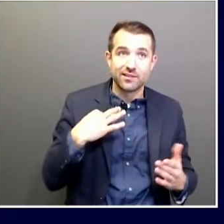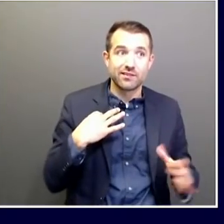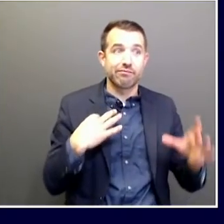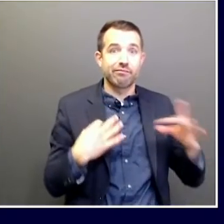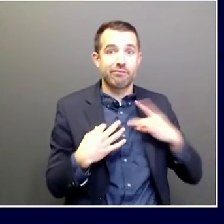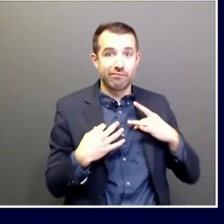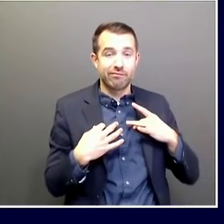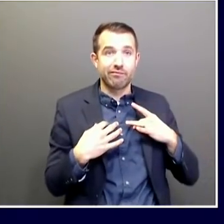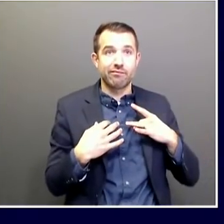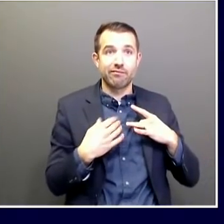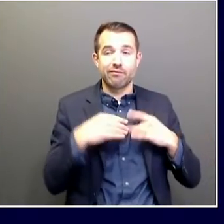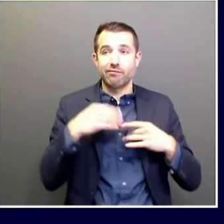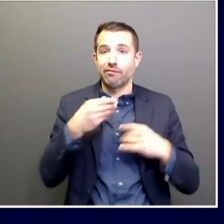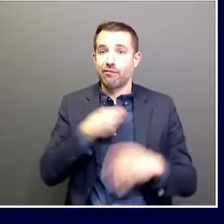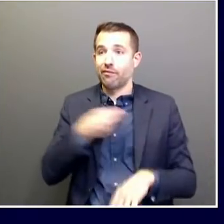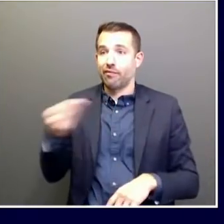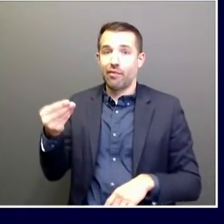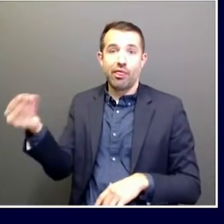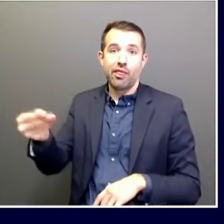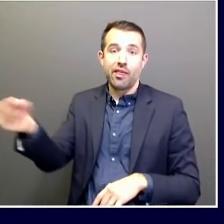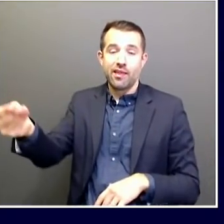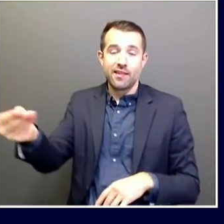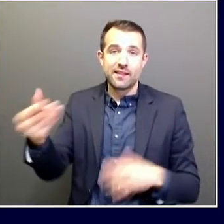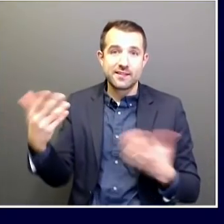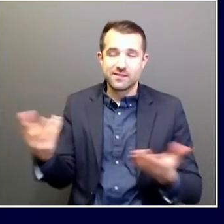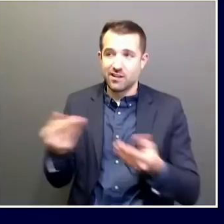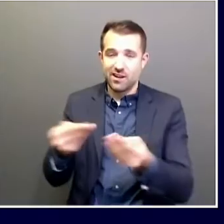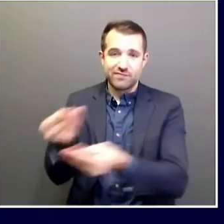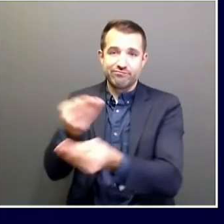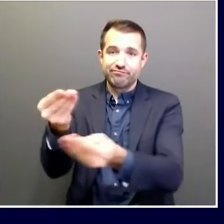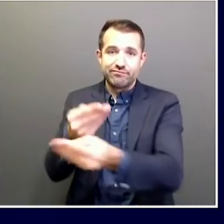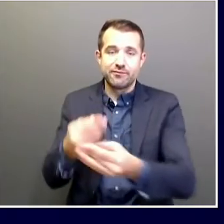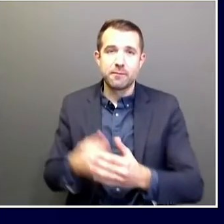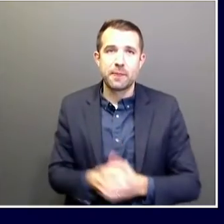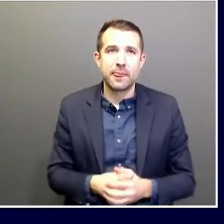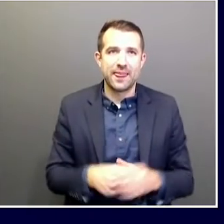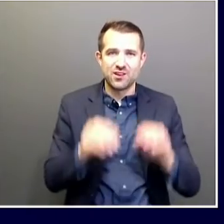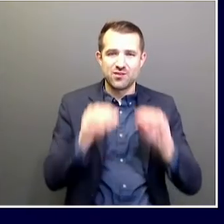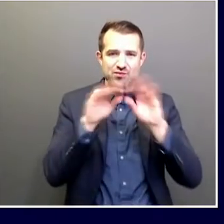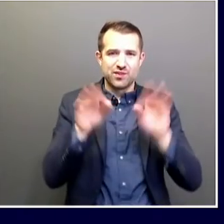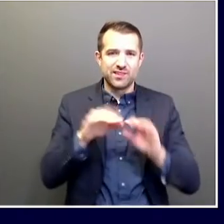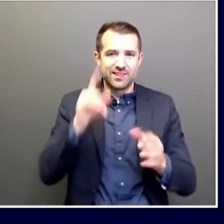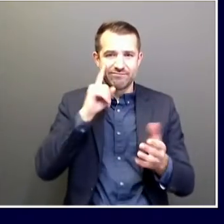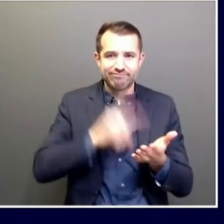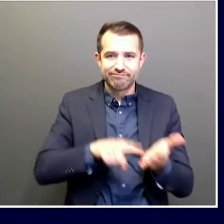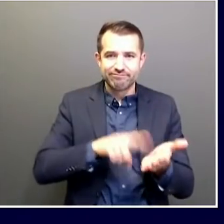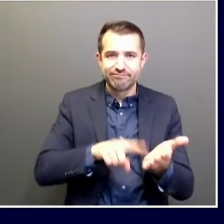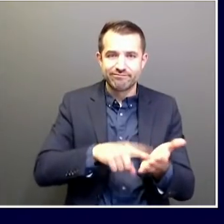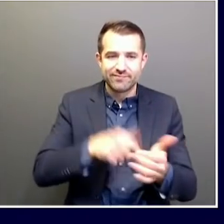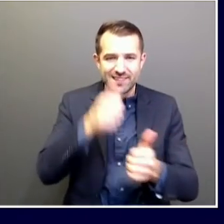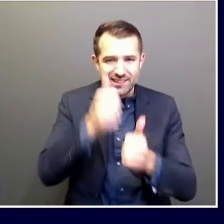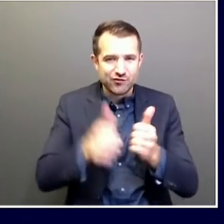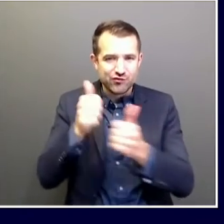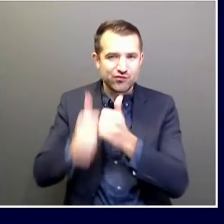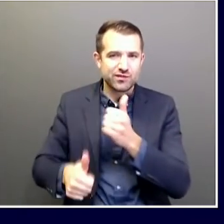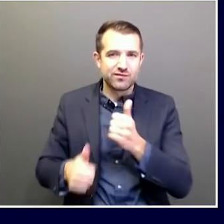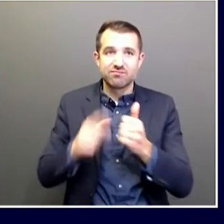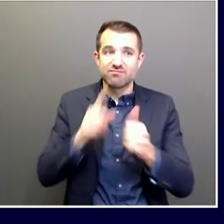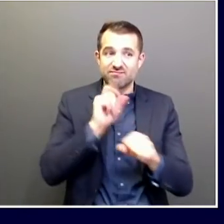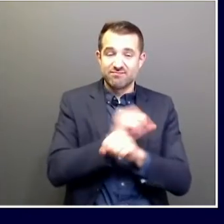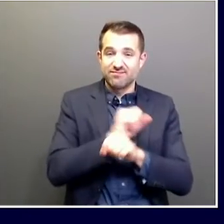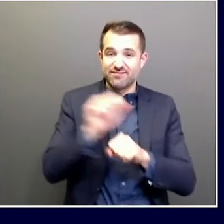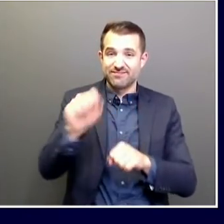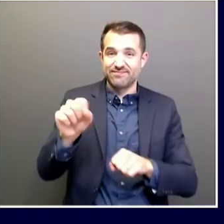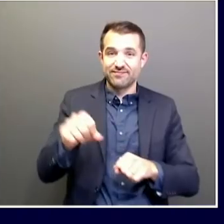different variations in the way that outbreaks are unfolding. I will note that the Department of Corrections has been rolling